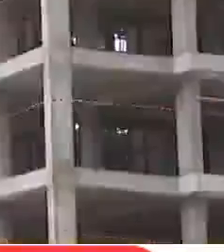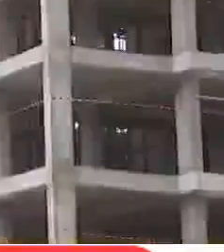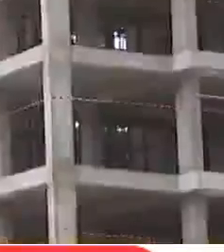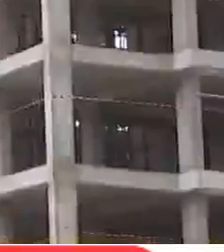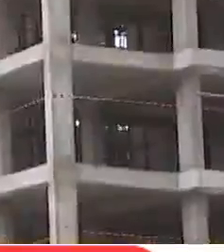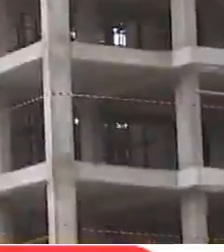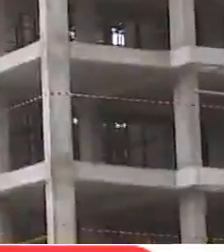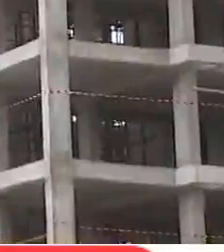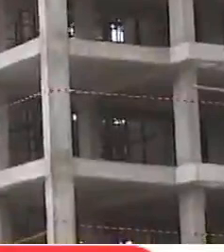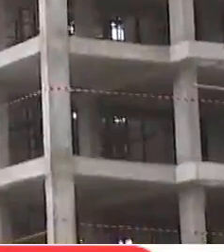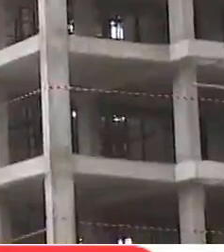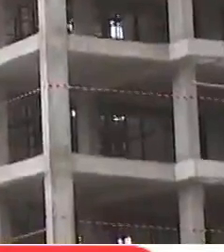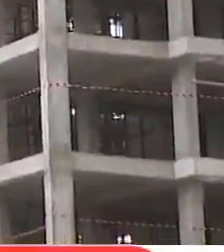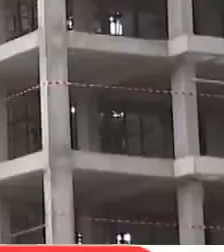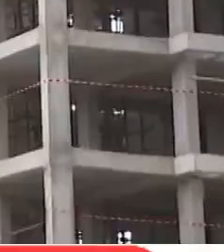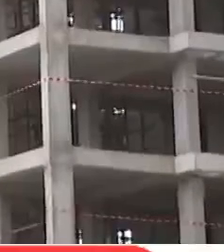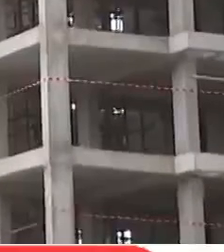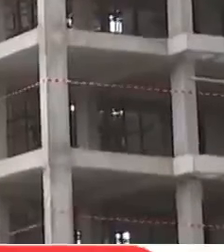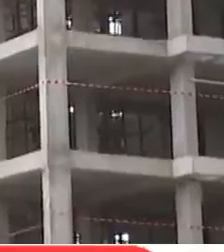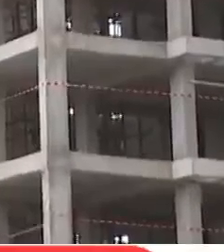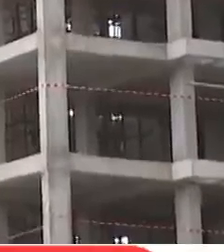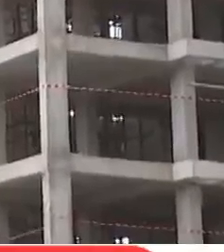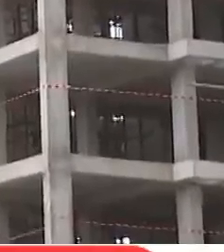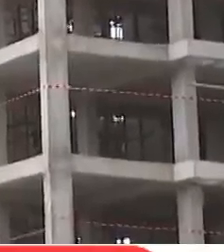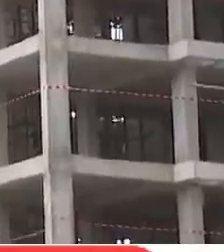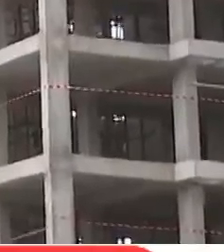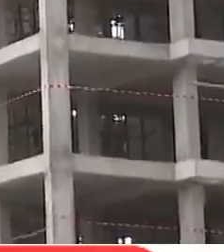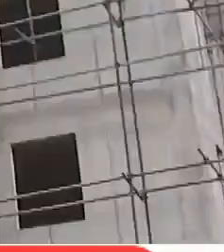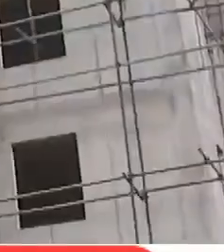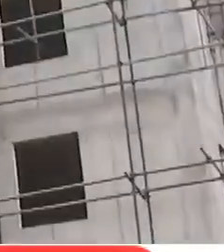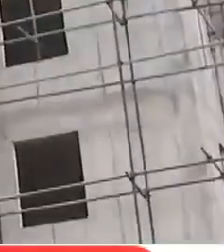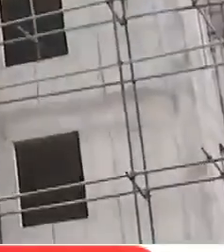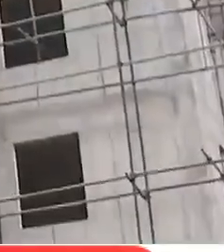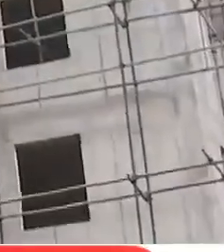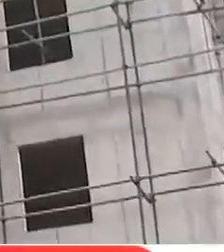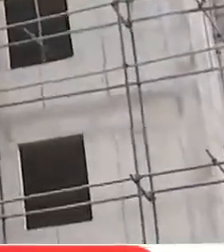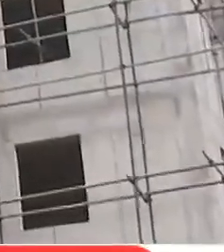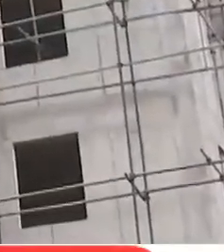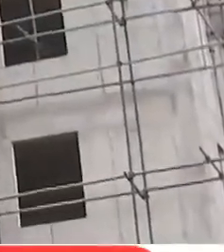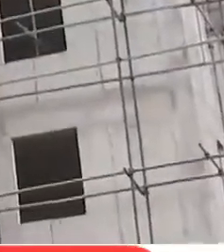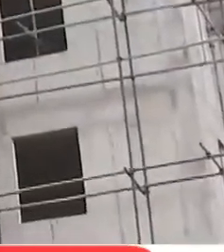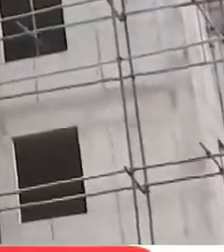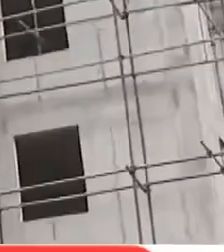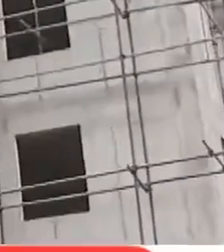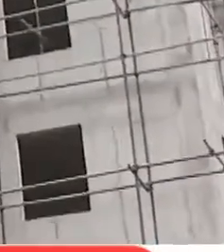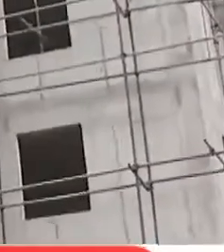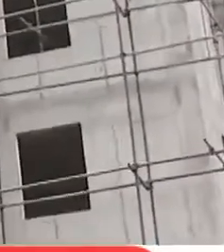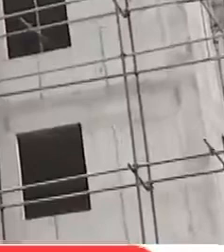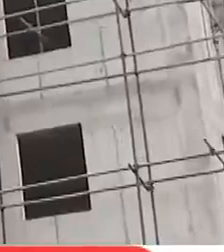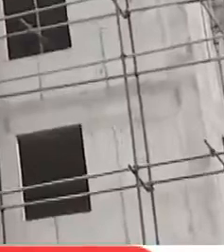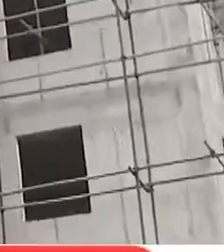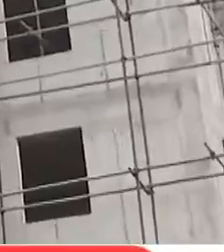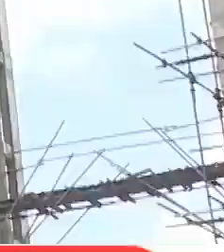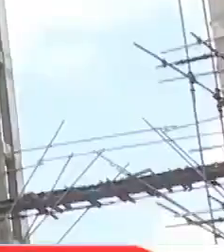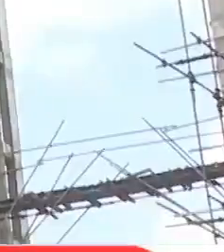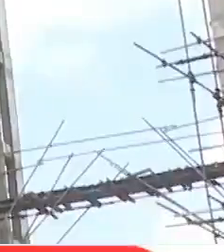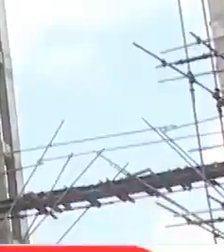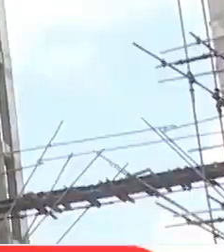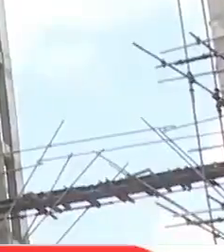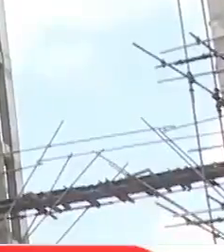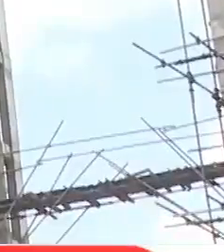program. According to the bill, priority will be accorded to slum areas to ensure decent housing.